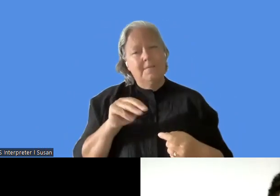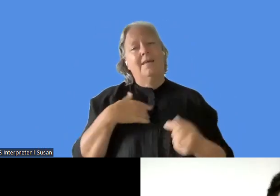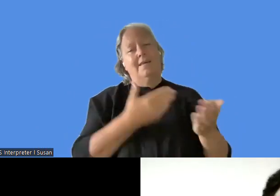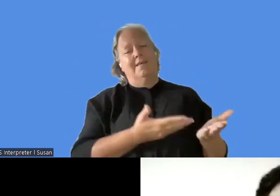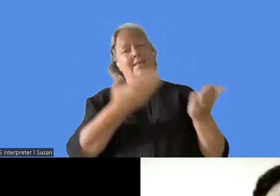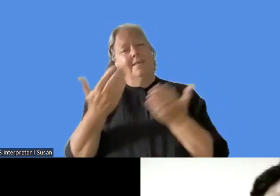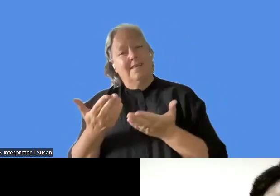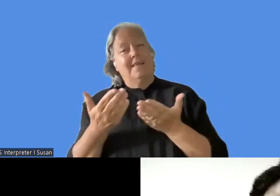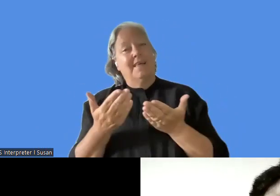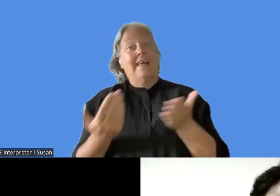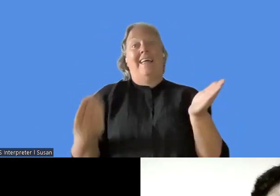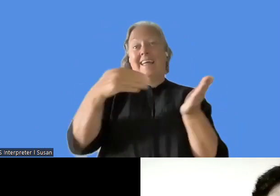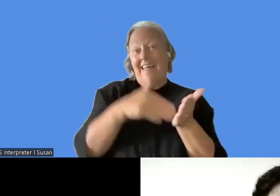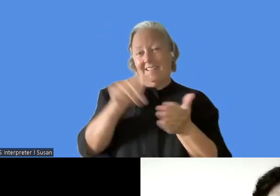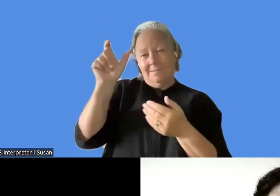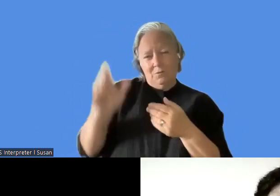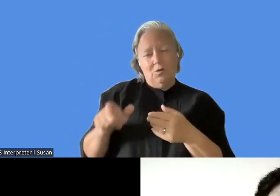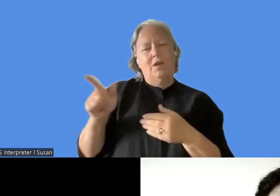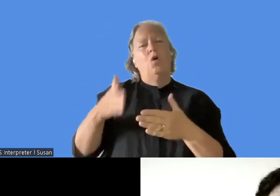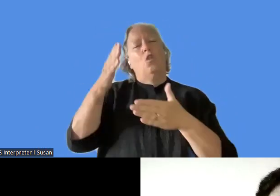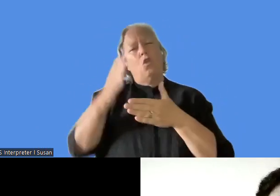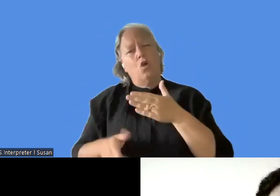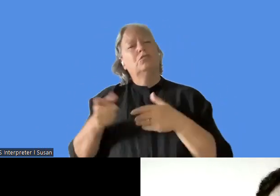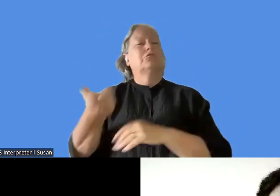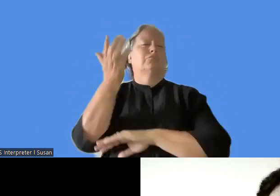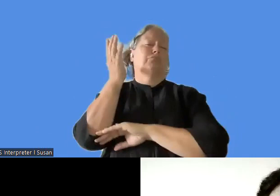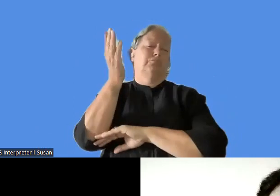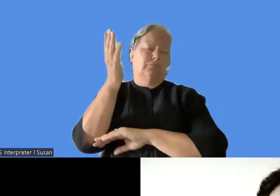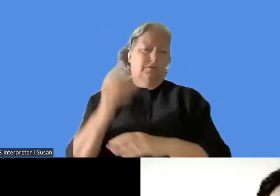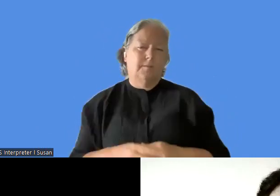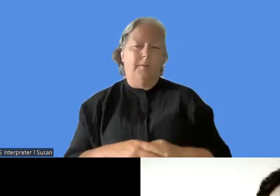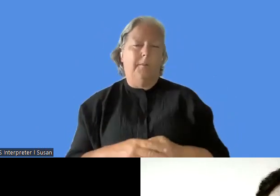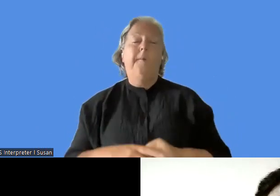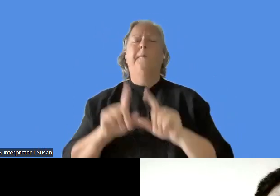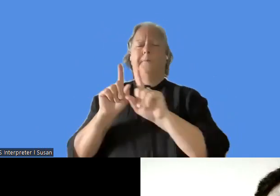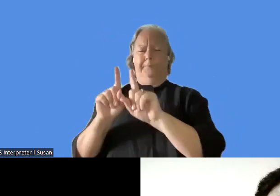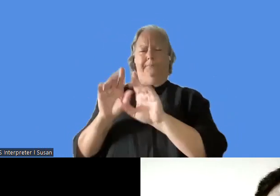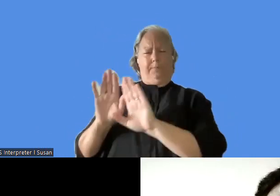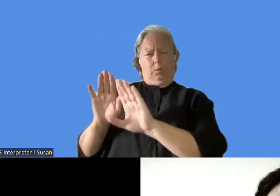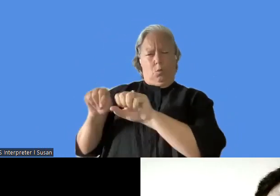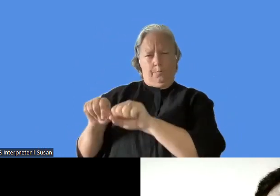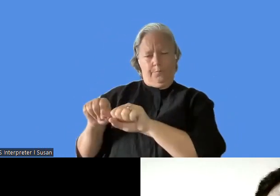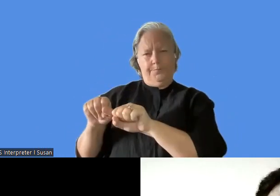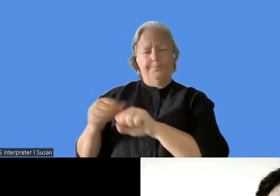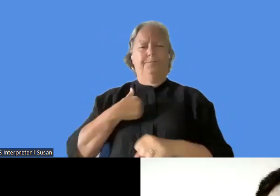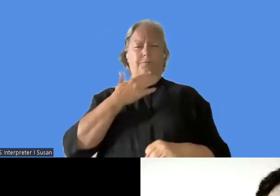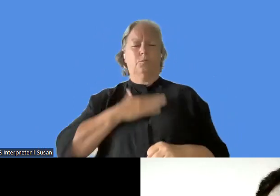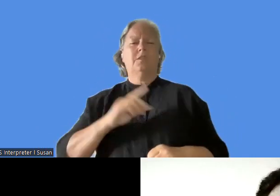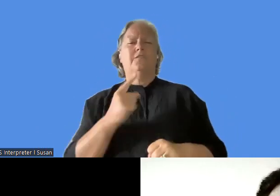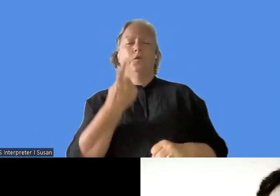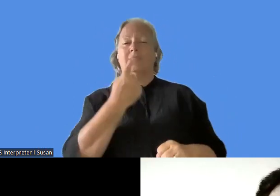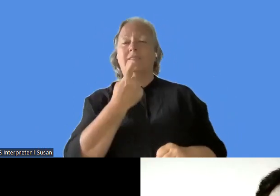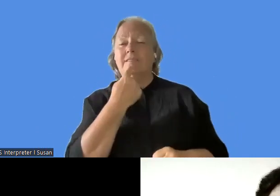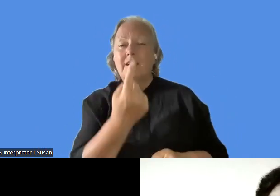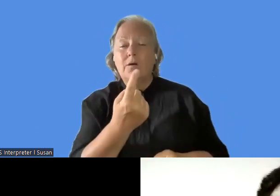Sam for the final presentation. But before I do that, please, a gentle reminder